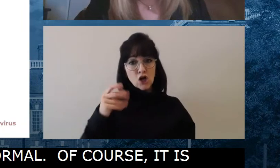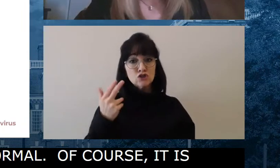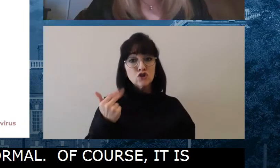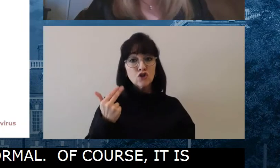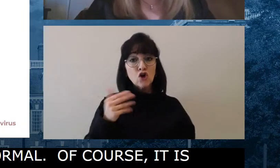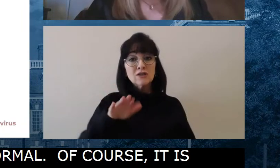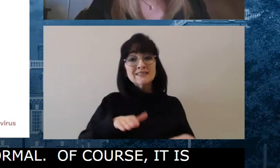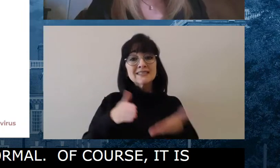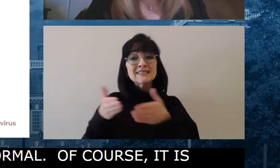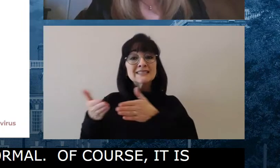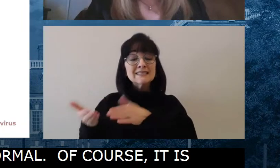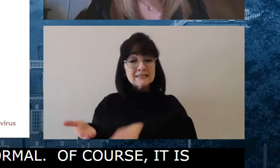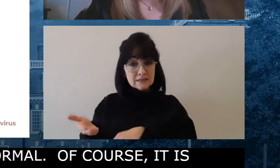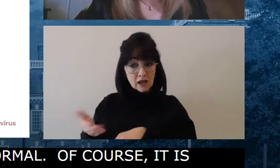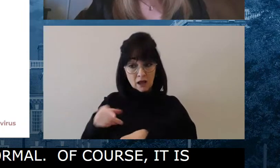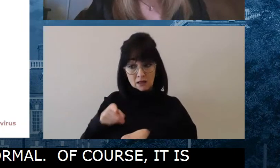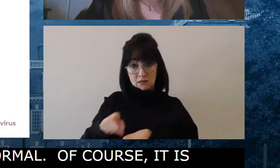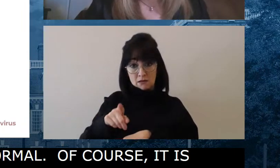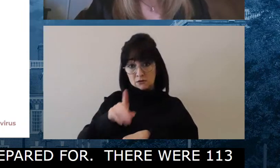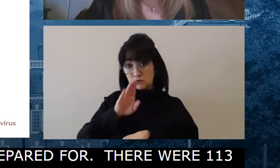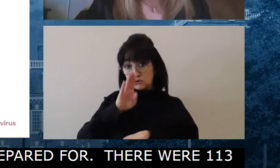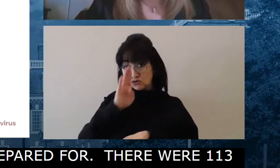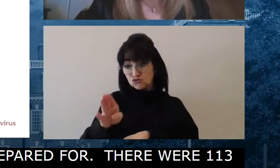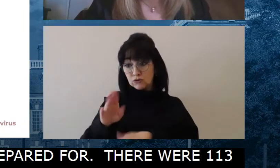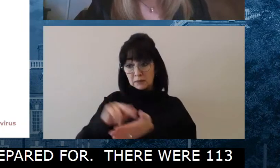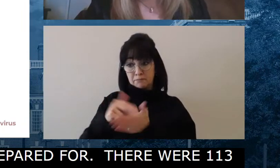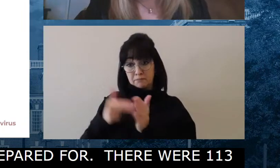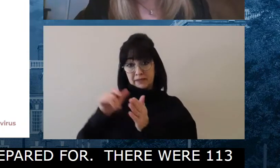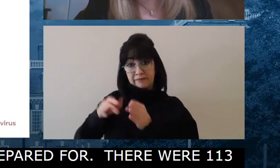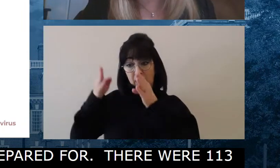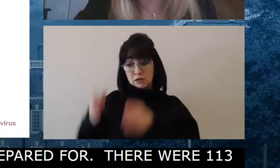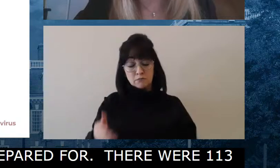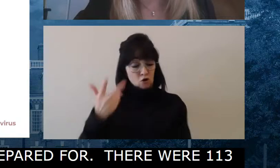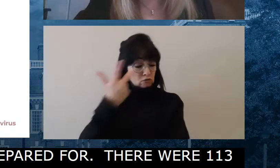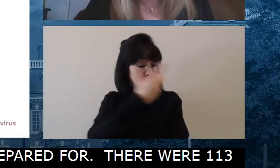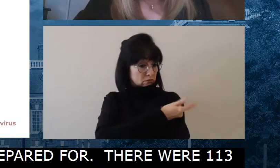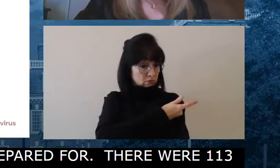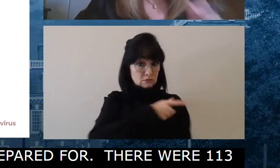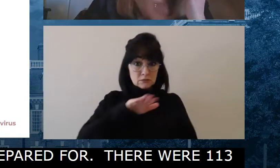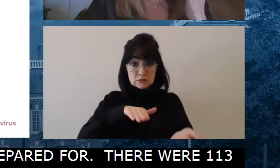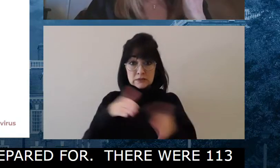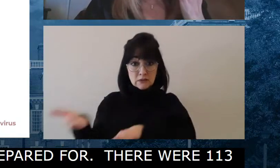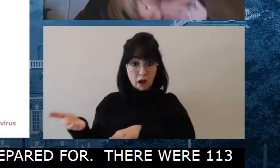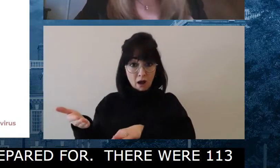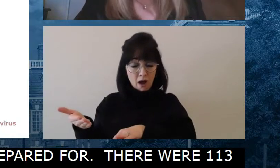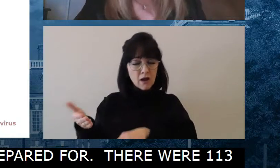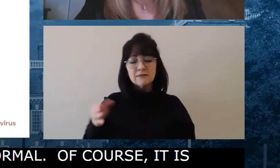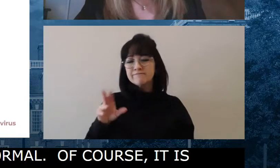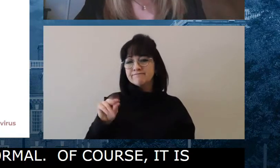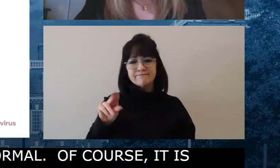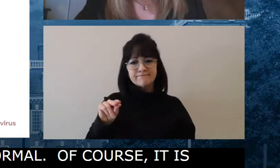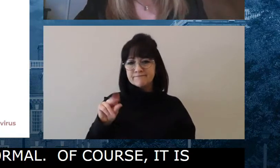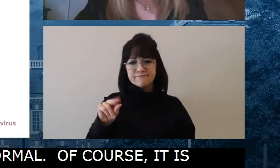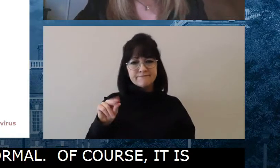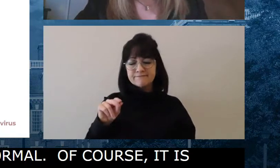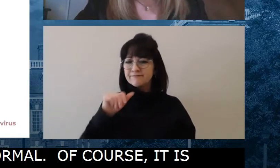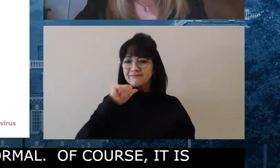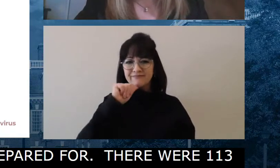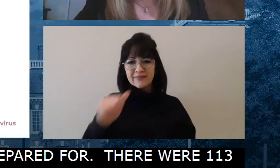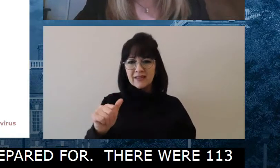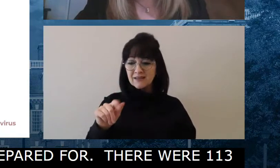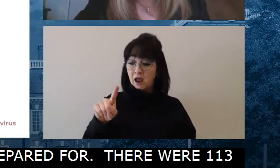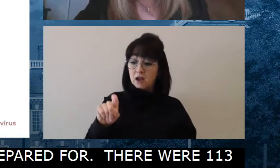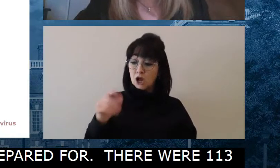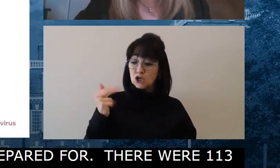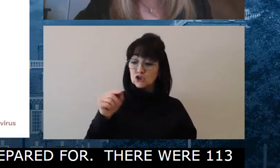among those, there was no relationship identified between the vaccine and these deaths. So really the serious reactions